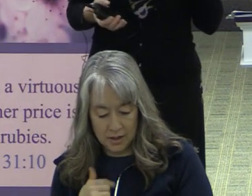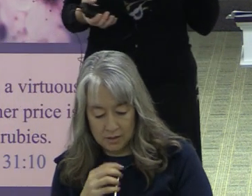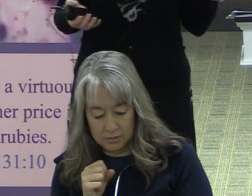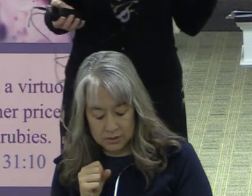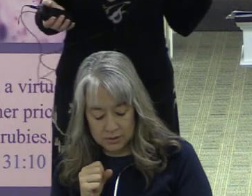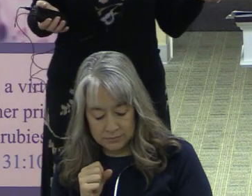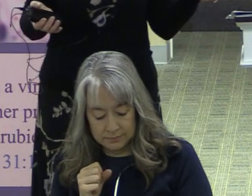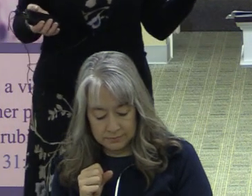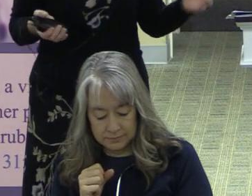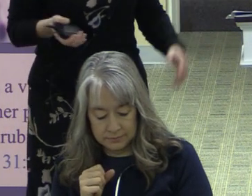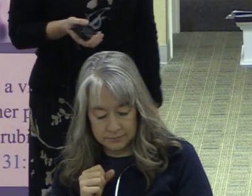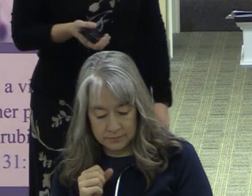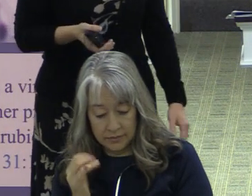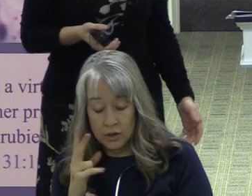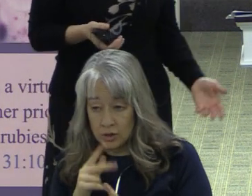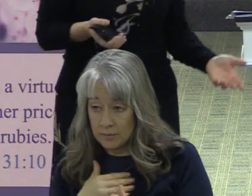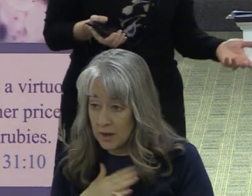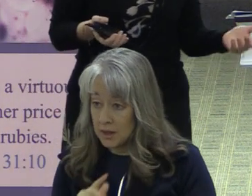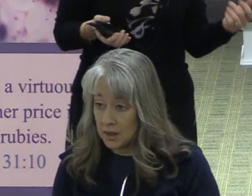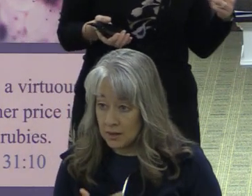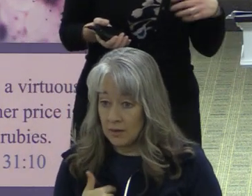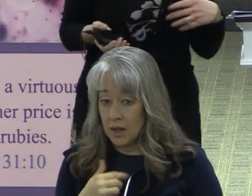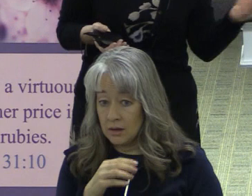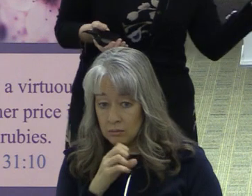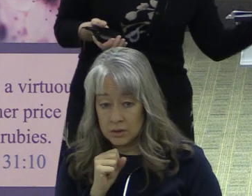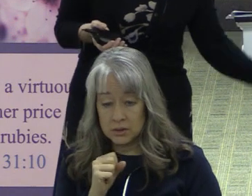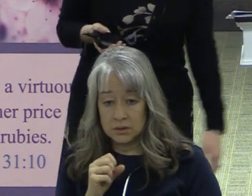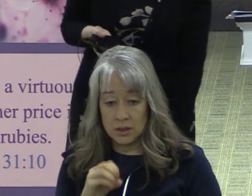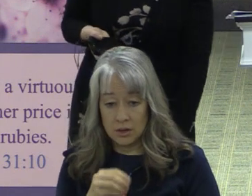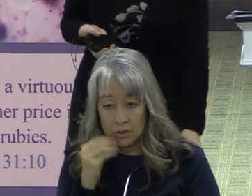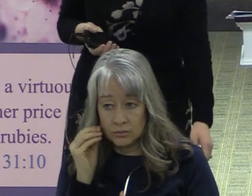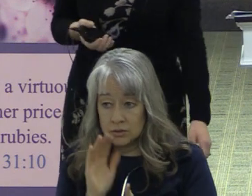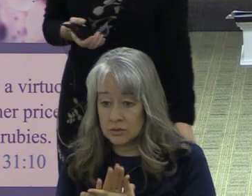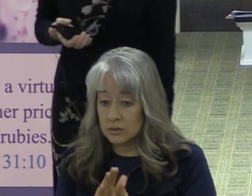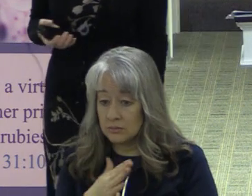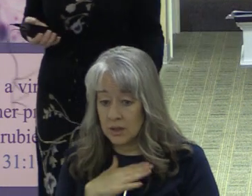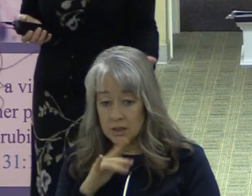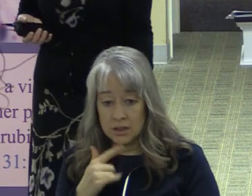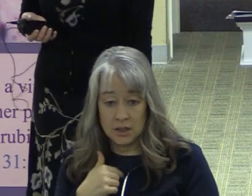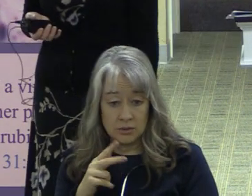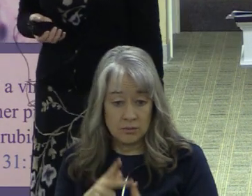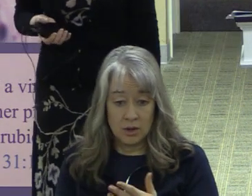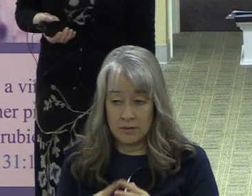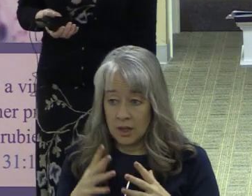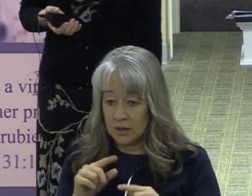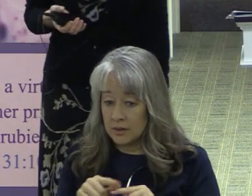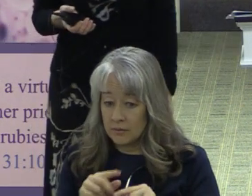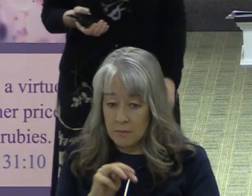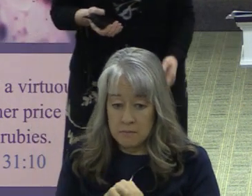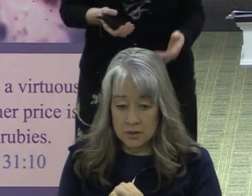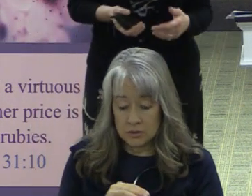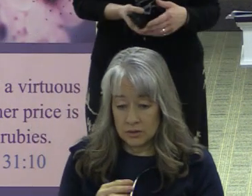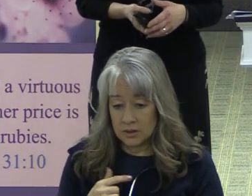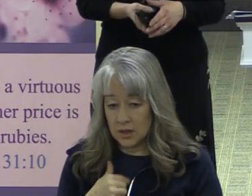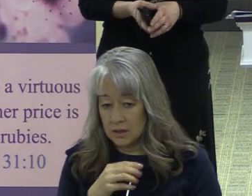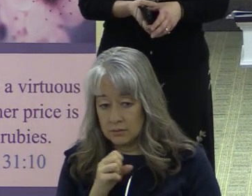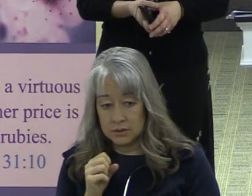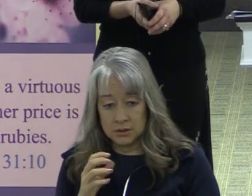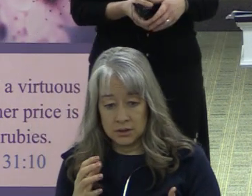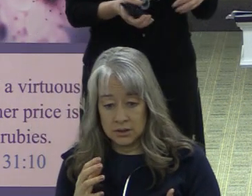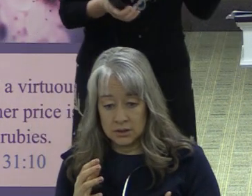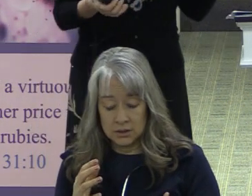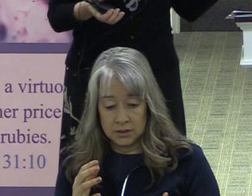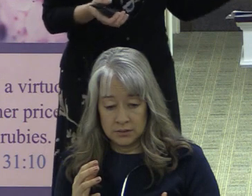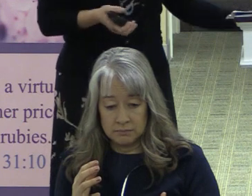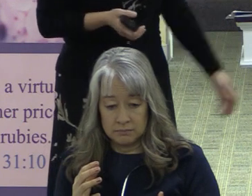was, if you looked at my life, I was, you know, homeschooling my kids. I was part of a lot of different ministries. I was,